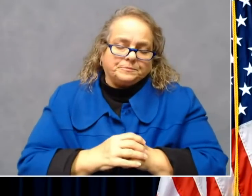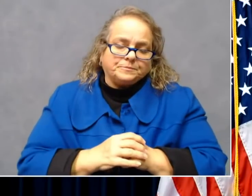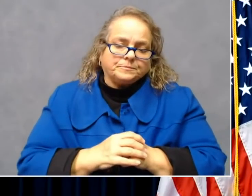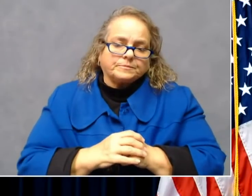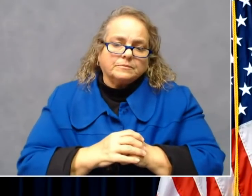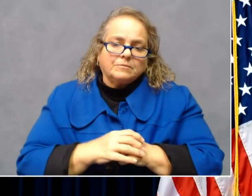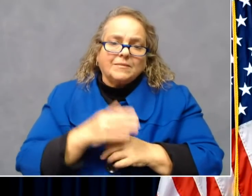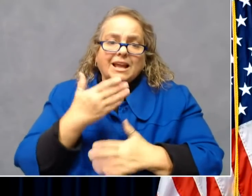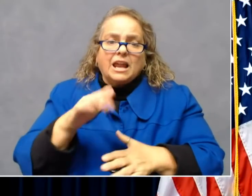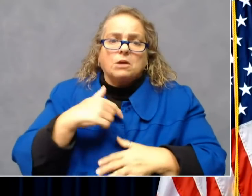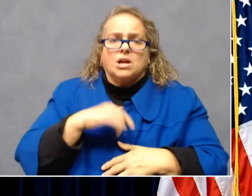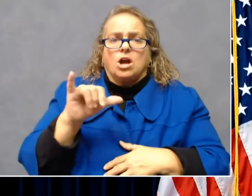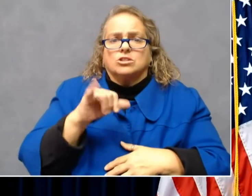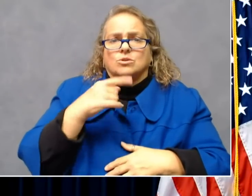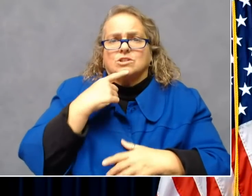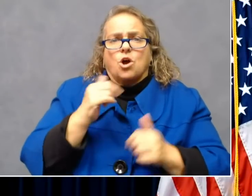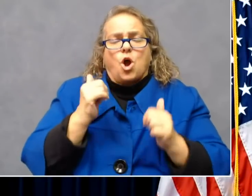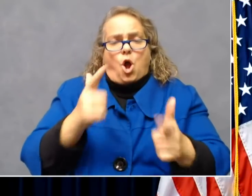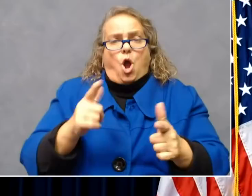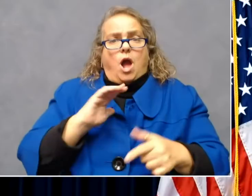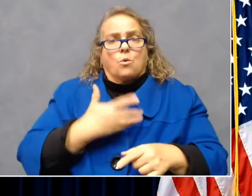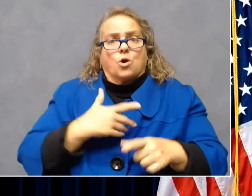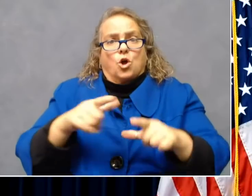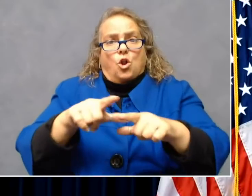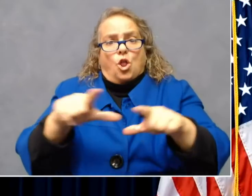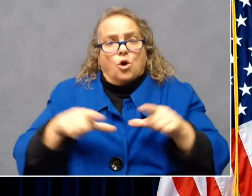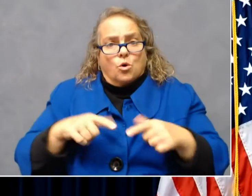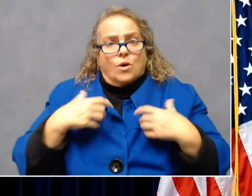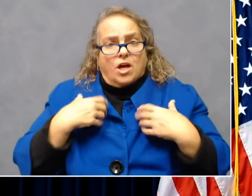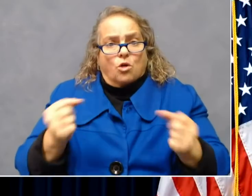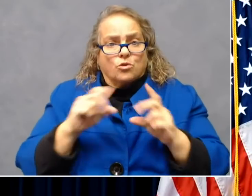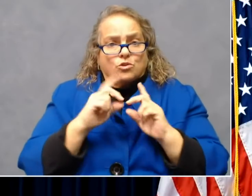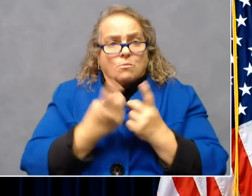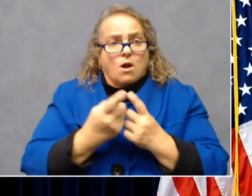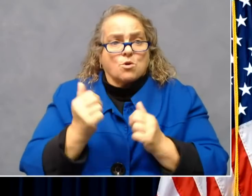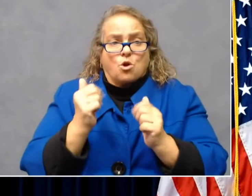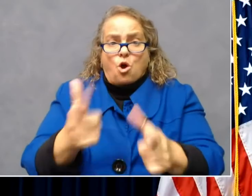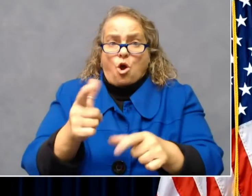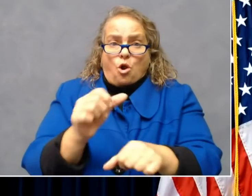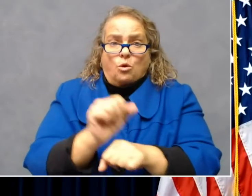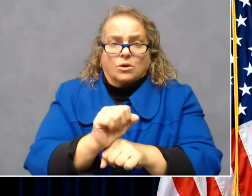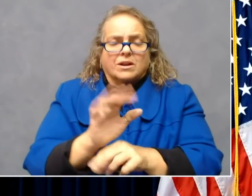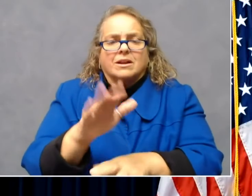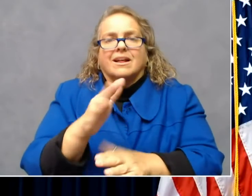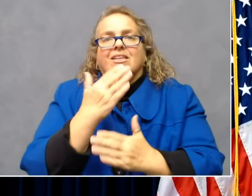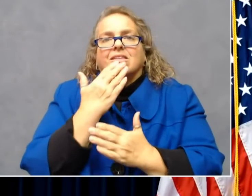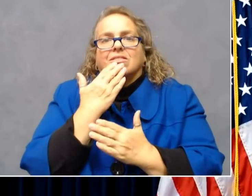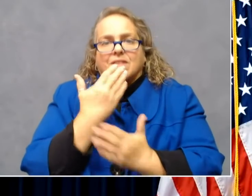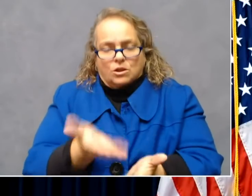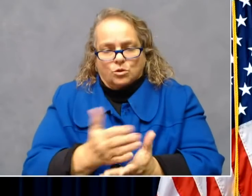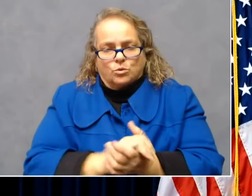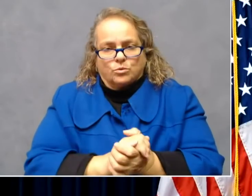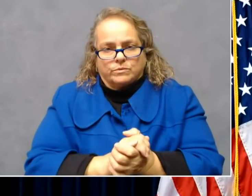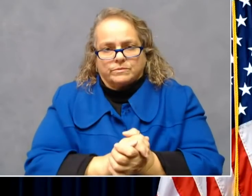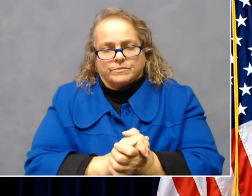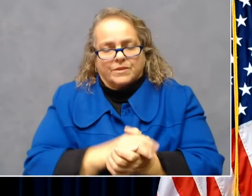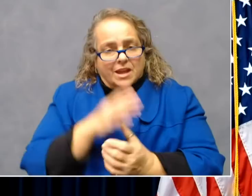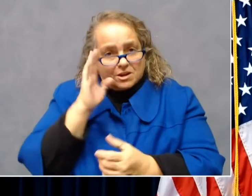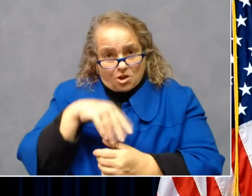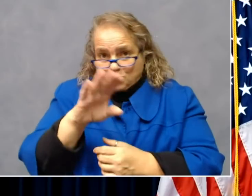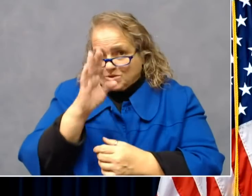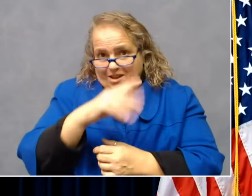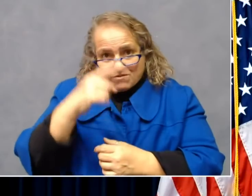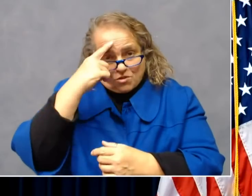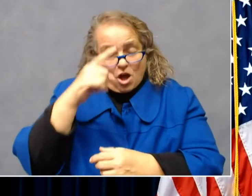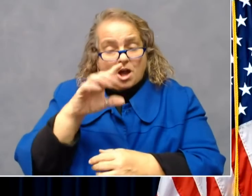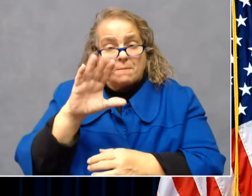local health departments, to everybody out there working in one, thank you. I know you would have never thought that just by doing your job, you'd be